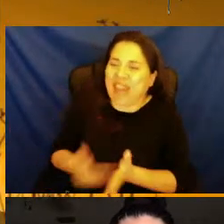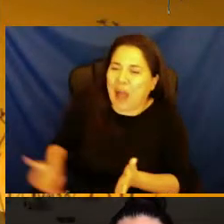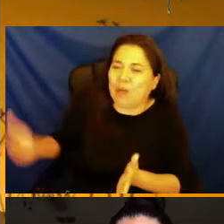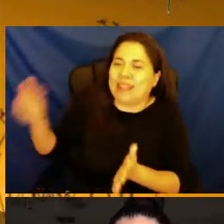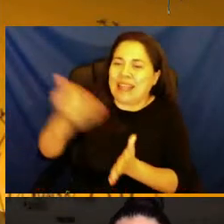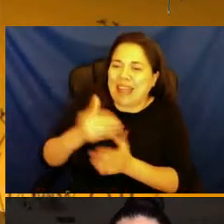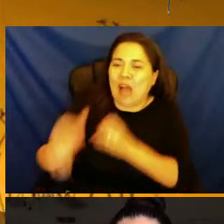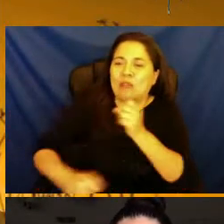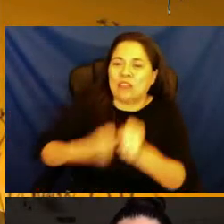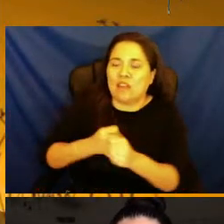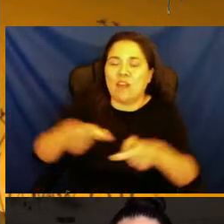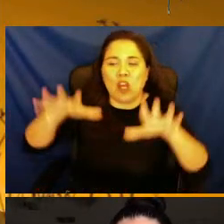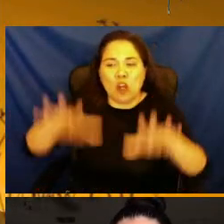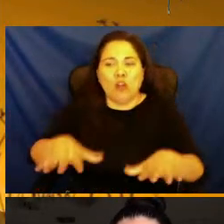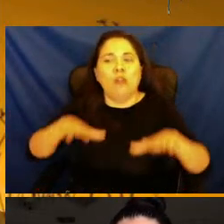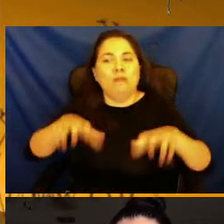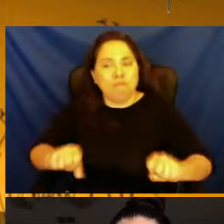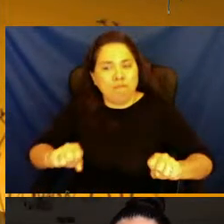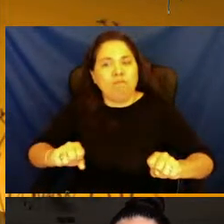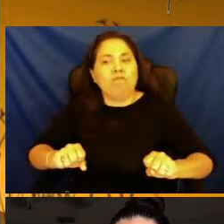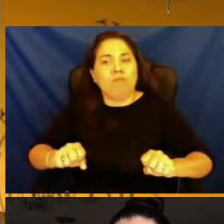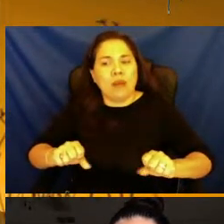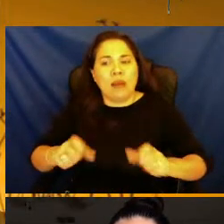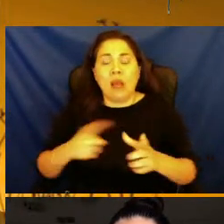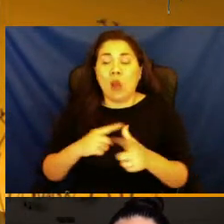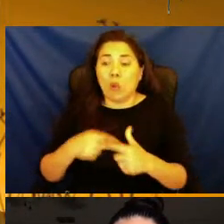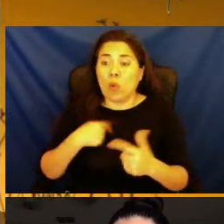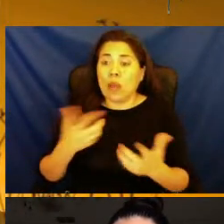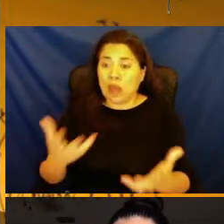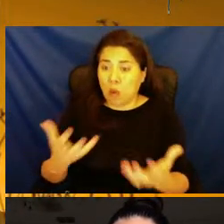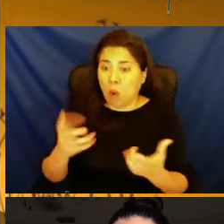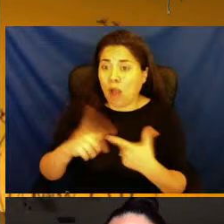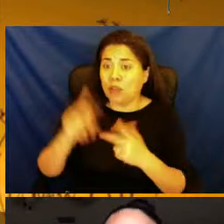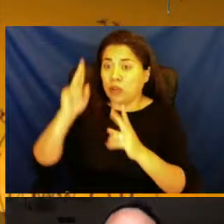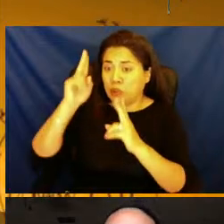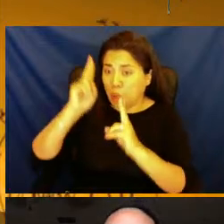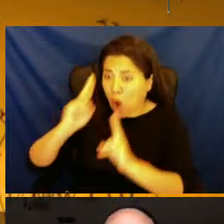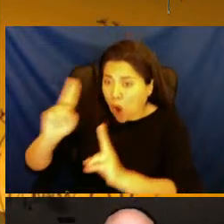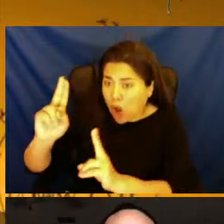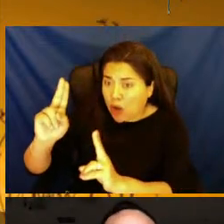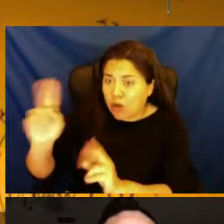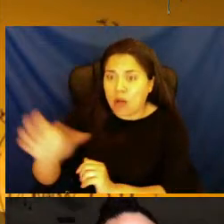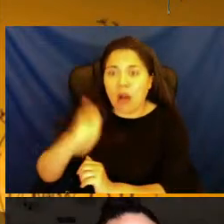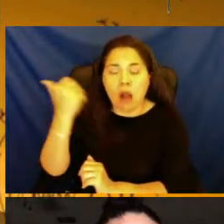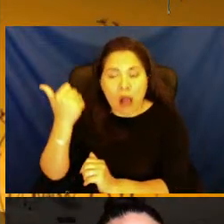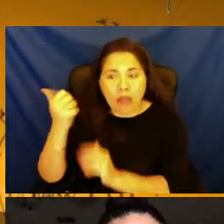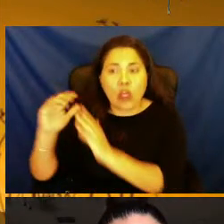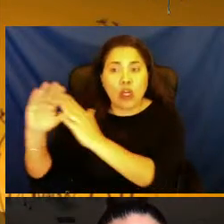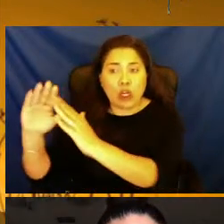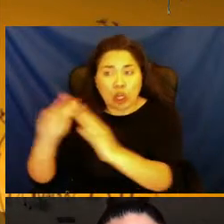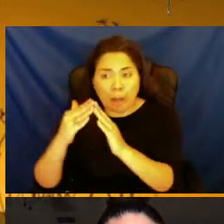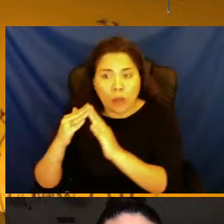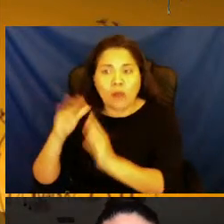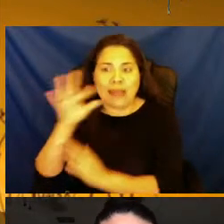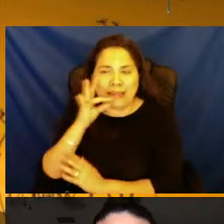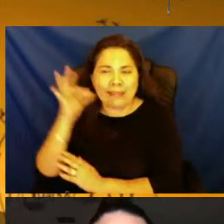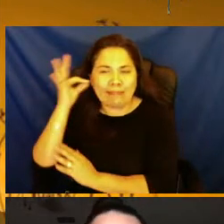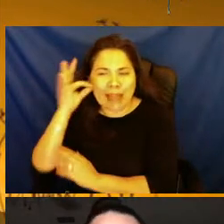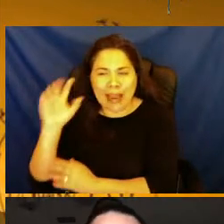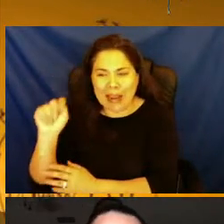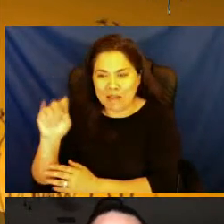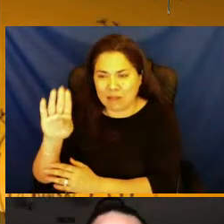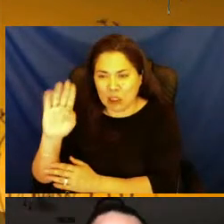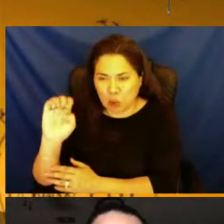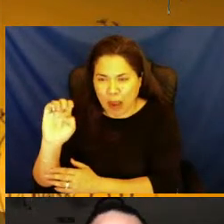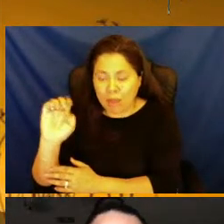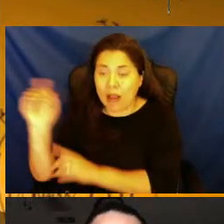years. And so we also want to honor other native communities and tribes that